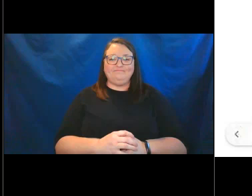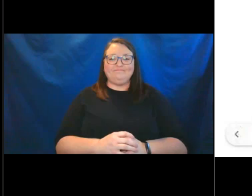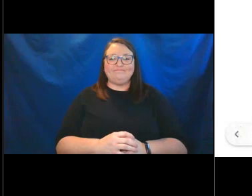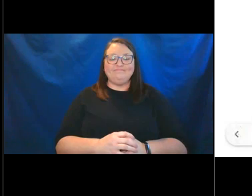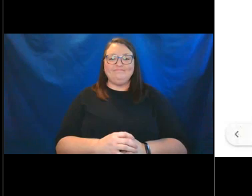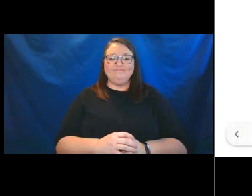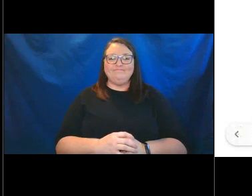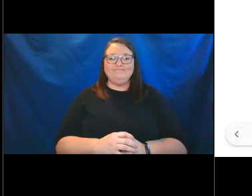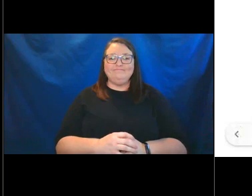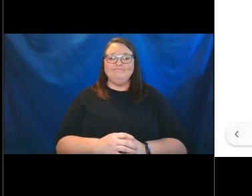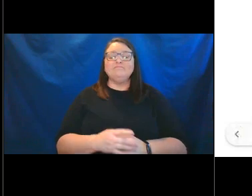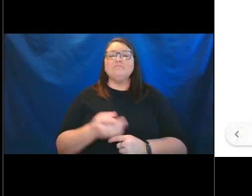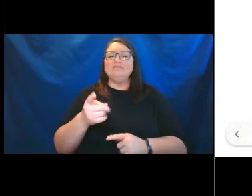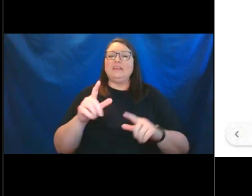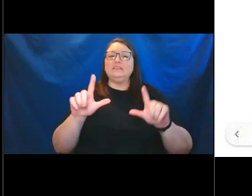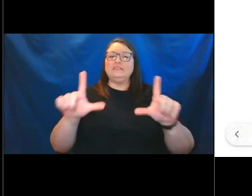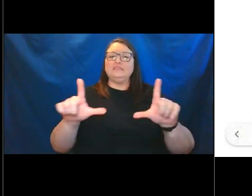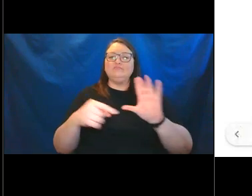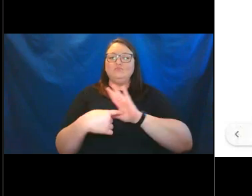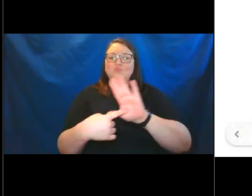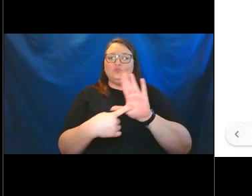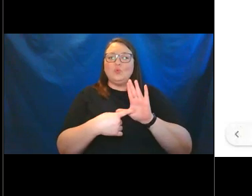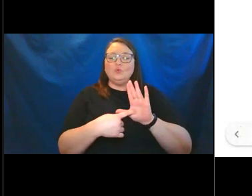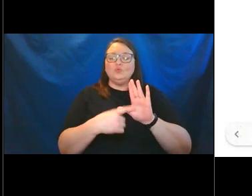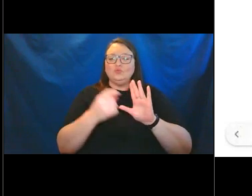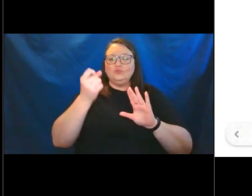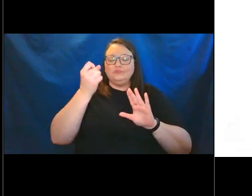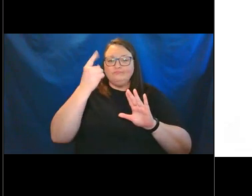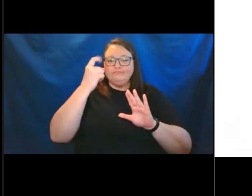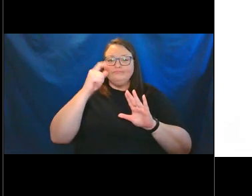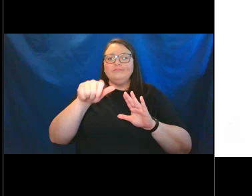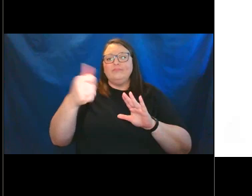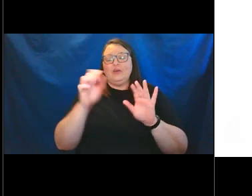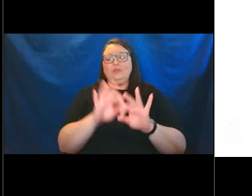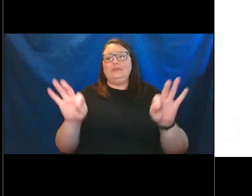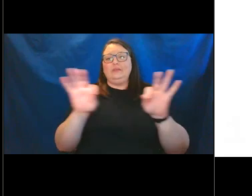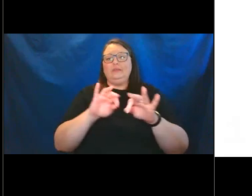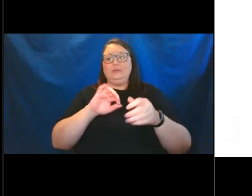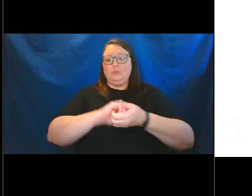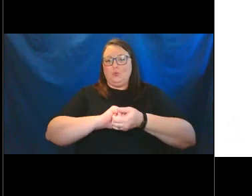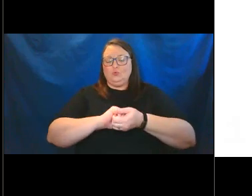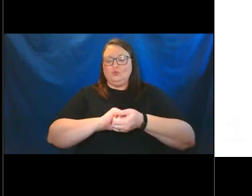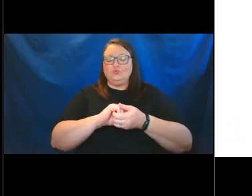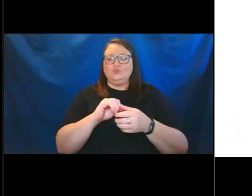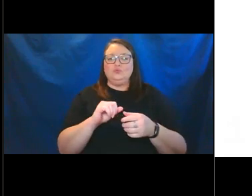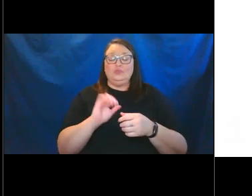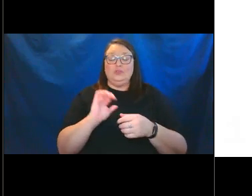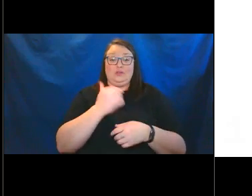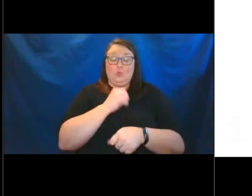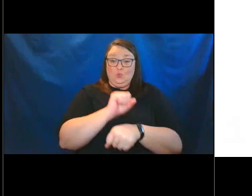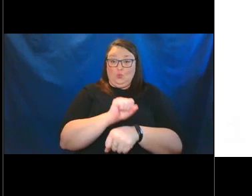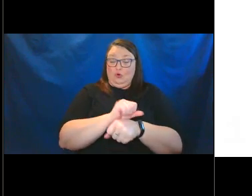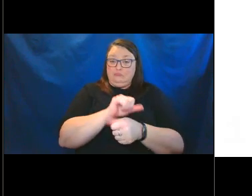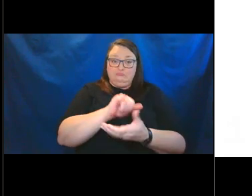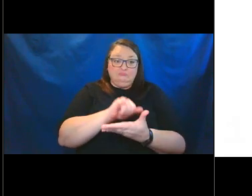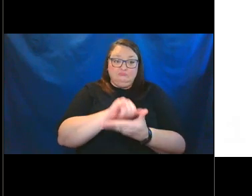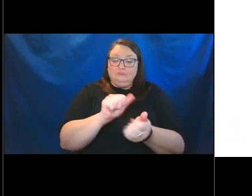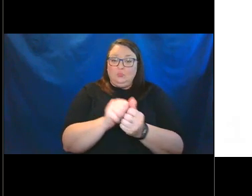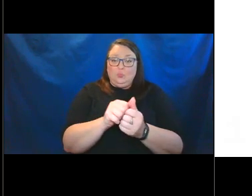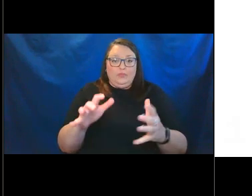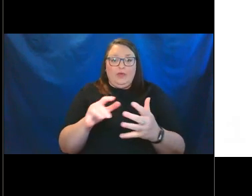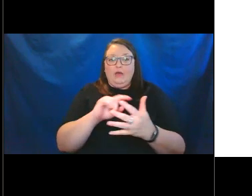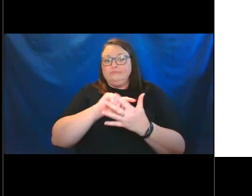And this gives you a sense of other key partners. So this work will not be possible without the variety